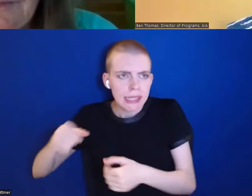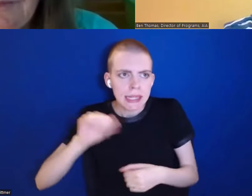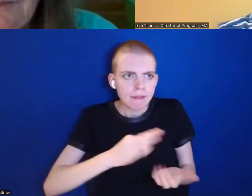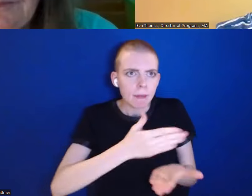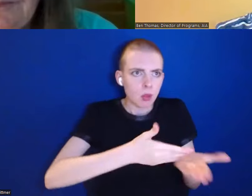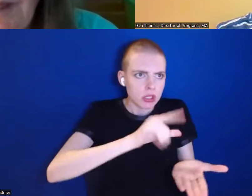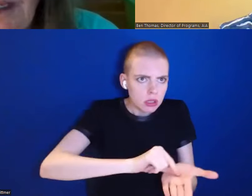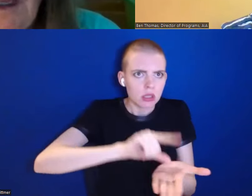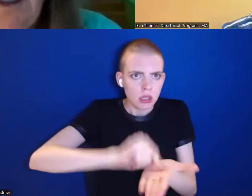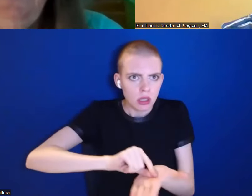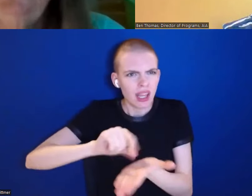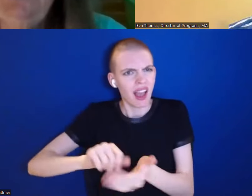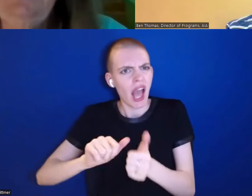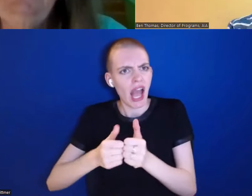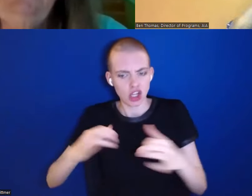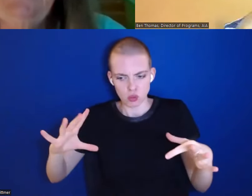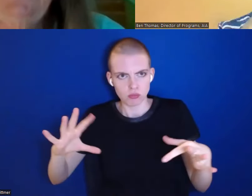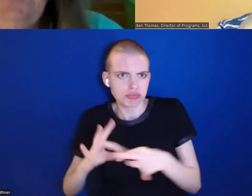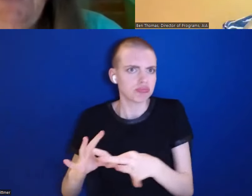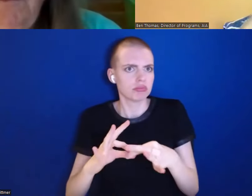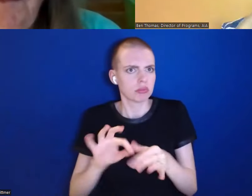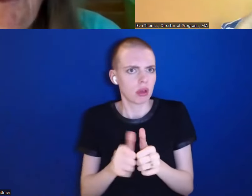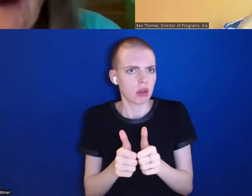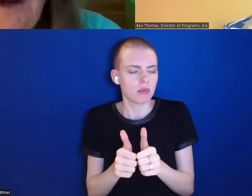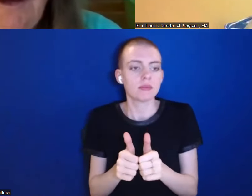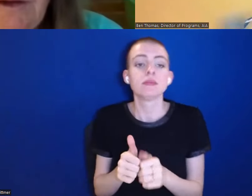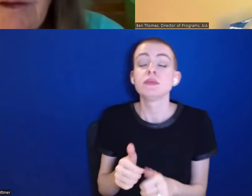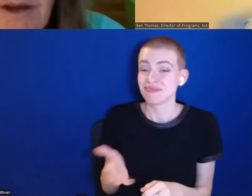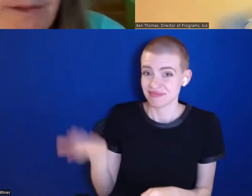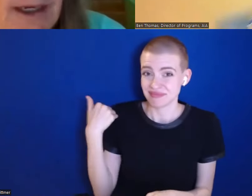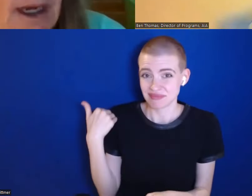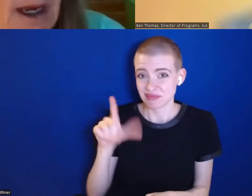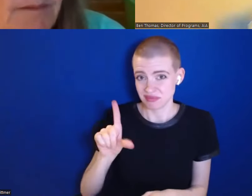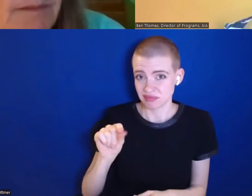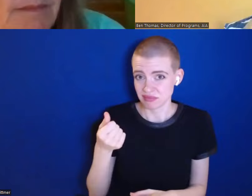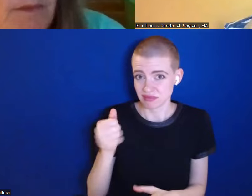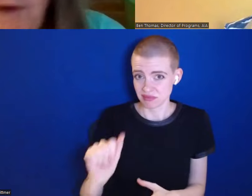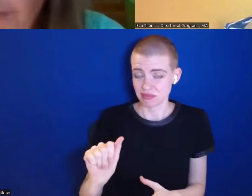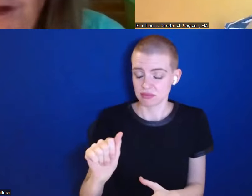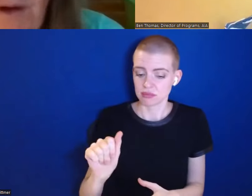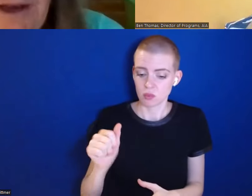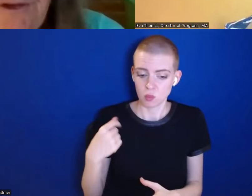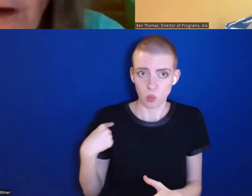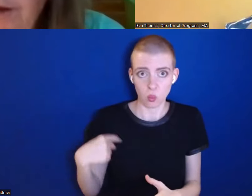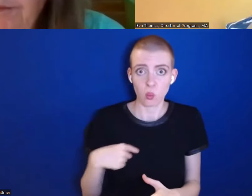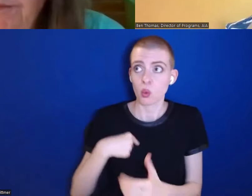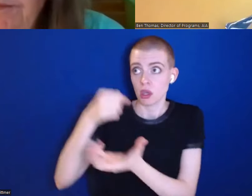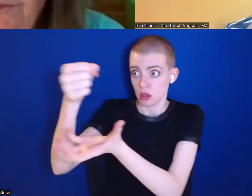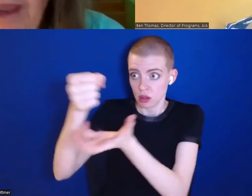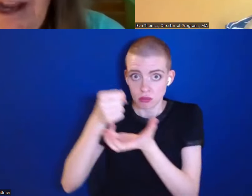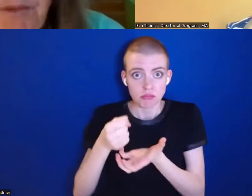adhere it all together? Initially in 2010, when we started when we got the grant and